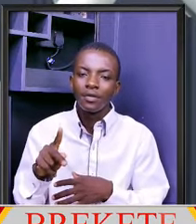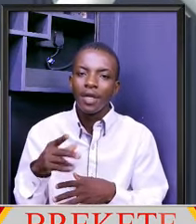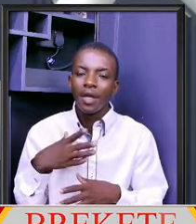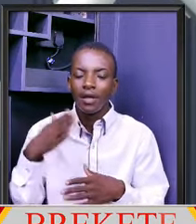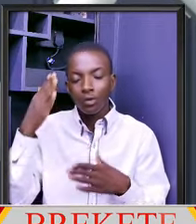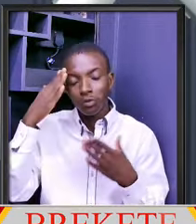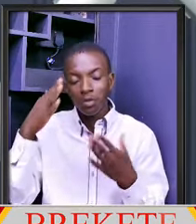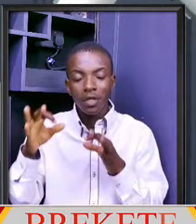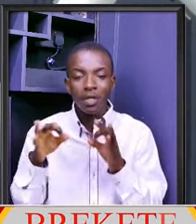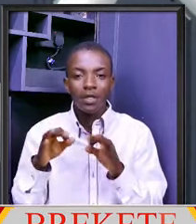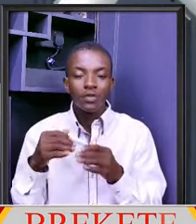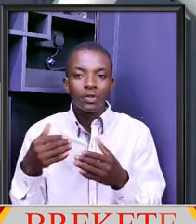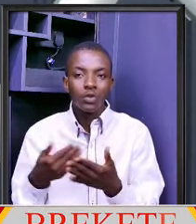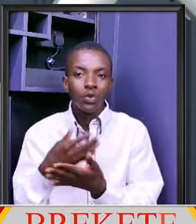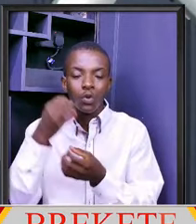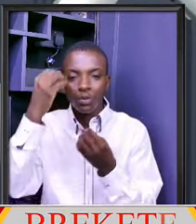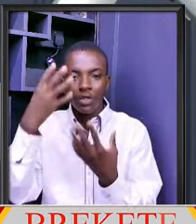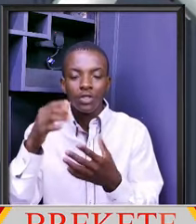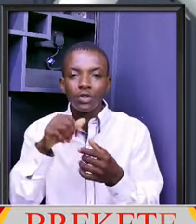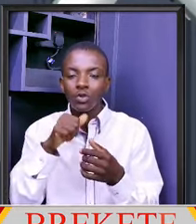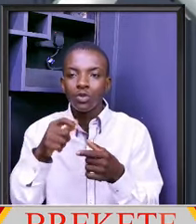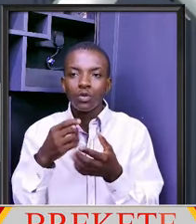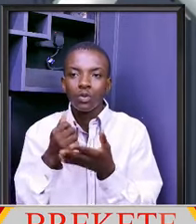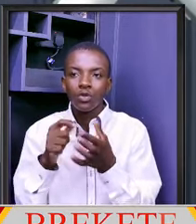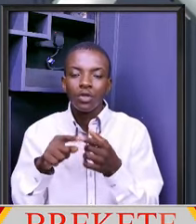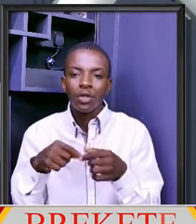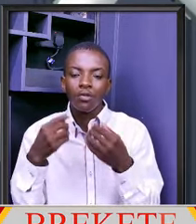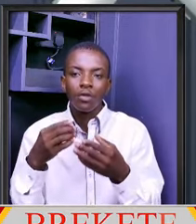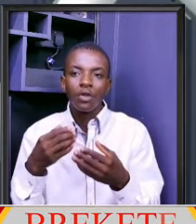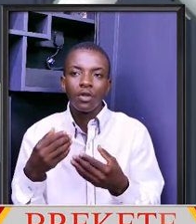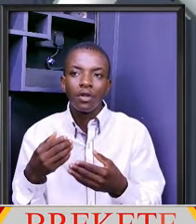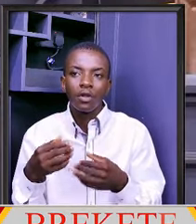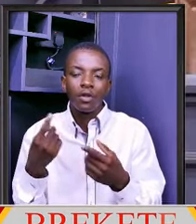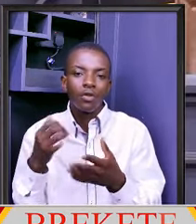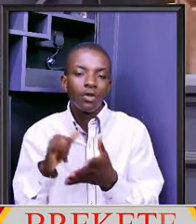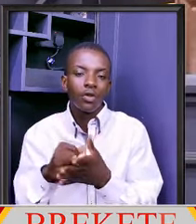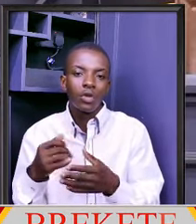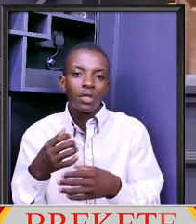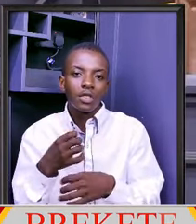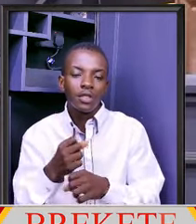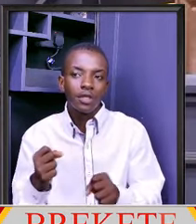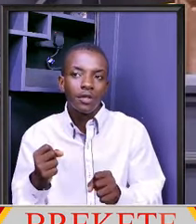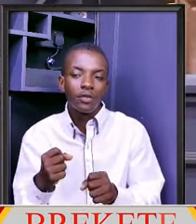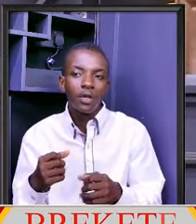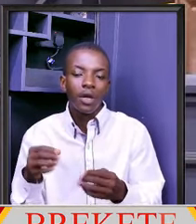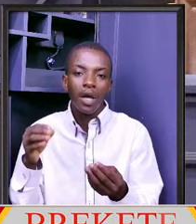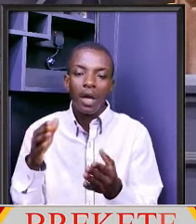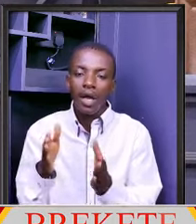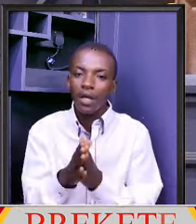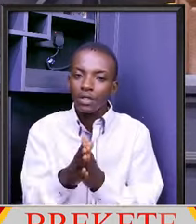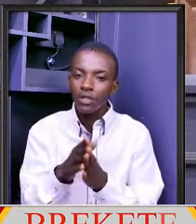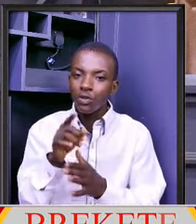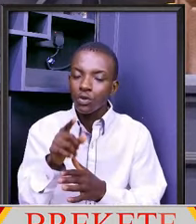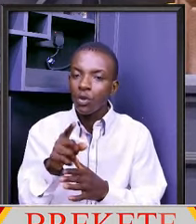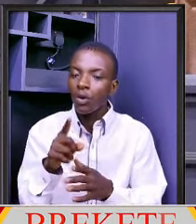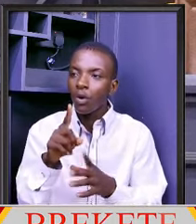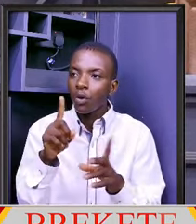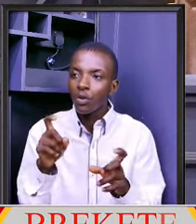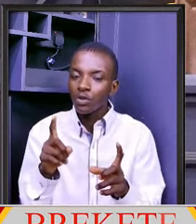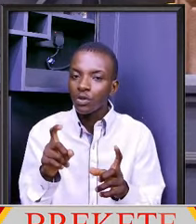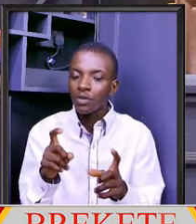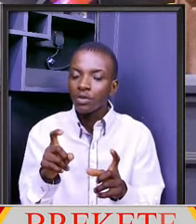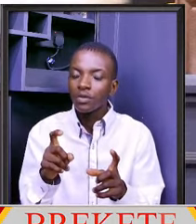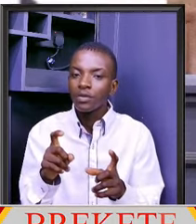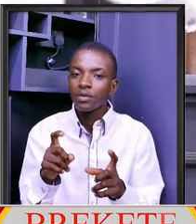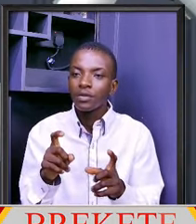I don't know this update you're not supposed to give me on air, but give me the one way they save. I go ask you question. I